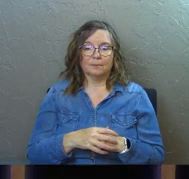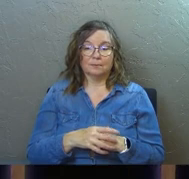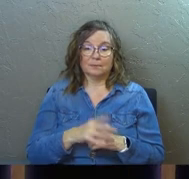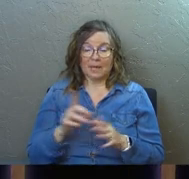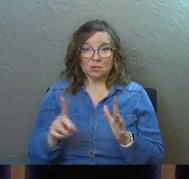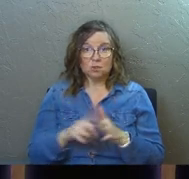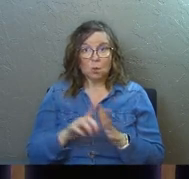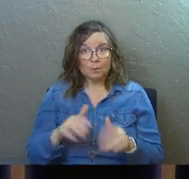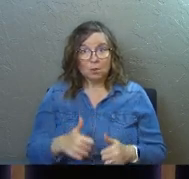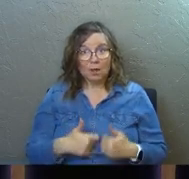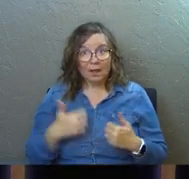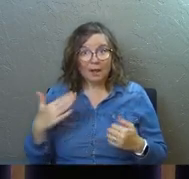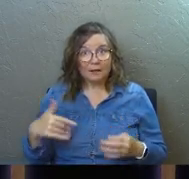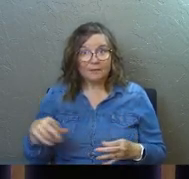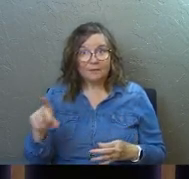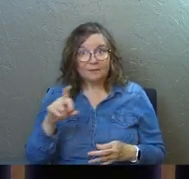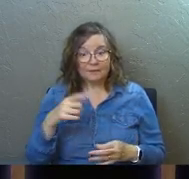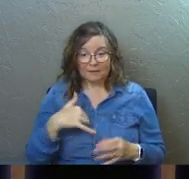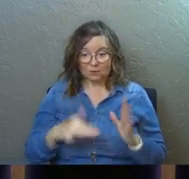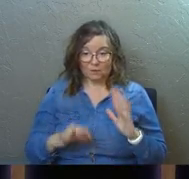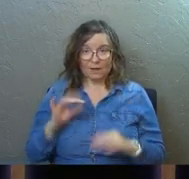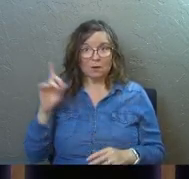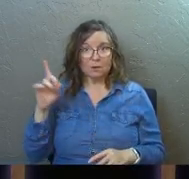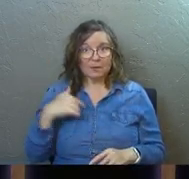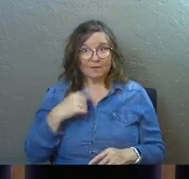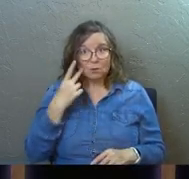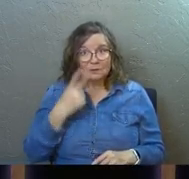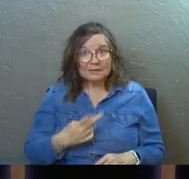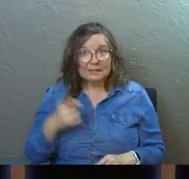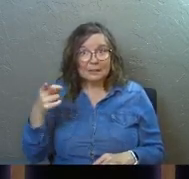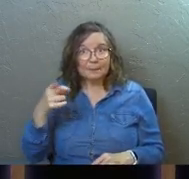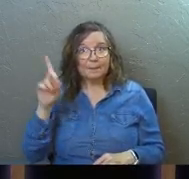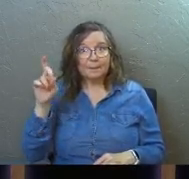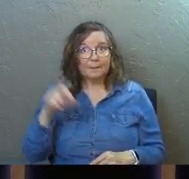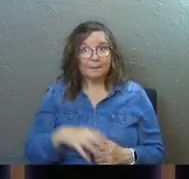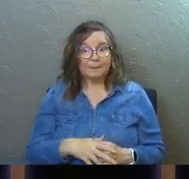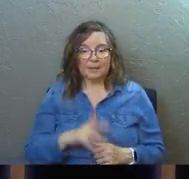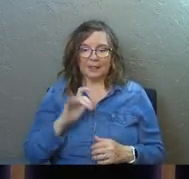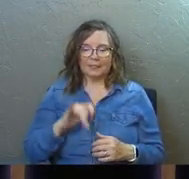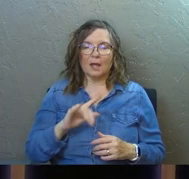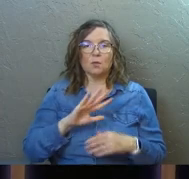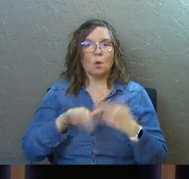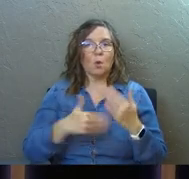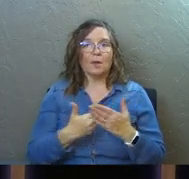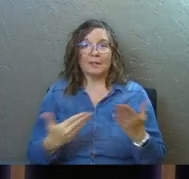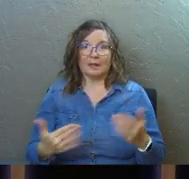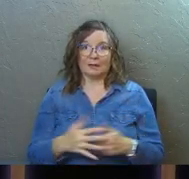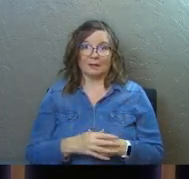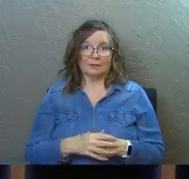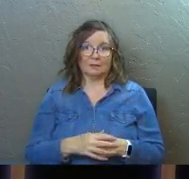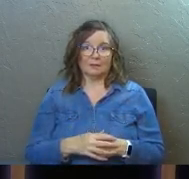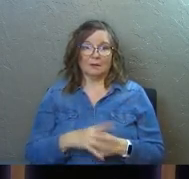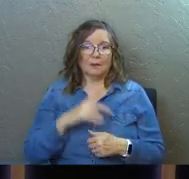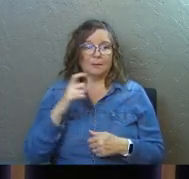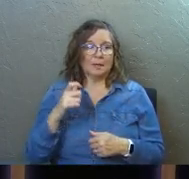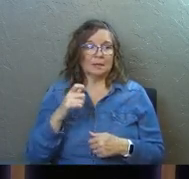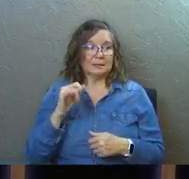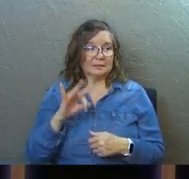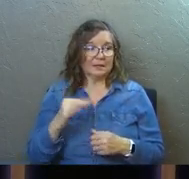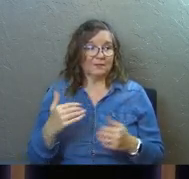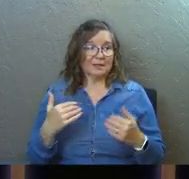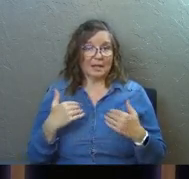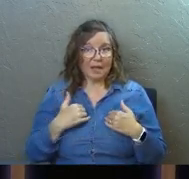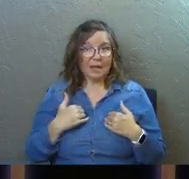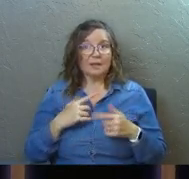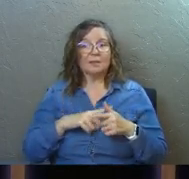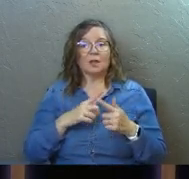Has he shown up in your life? Have you found him? Have you seen him? Because that's the whole thing, guys. Because if he